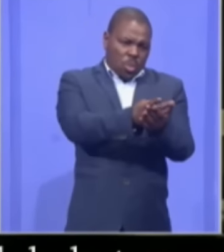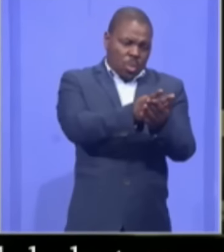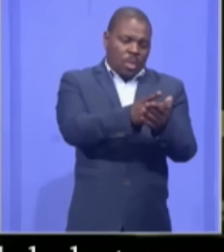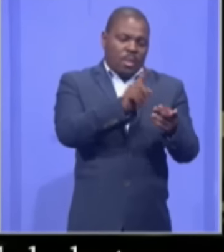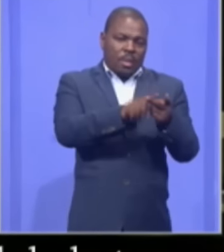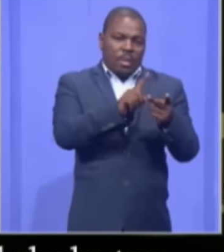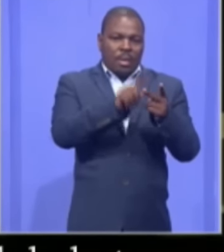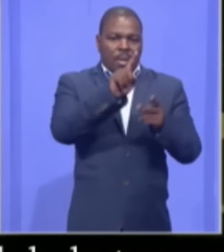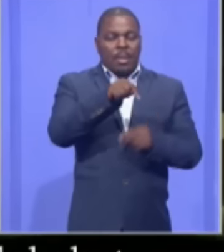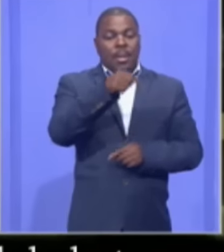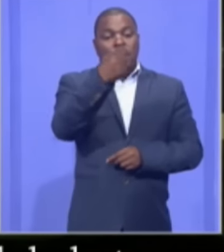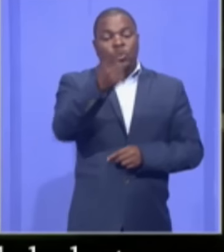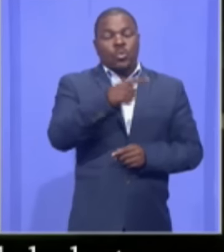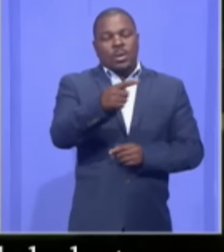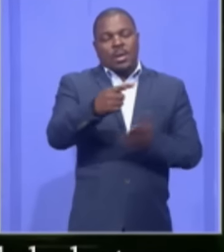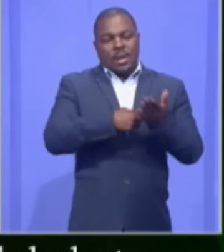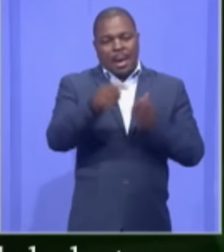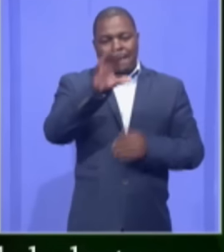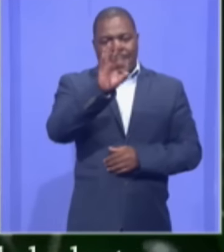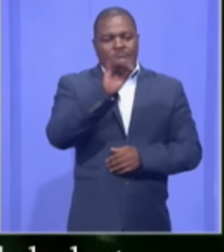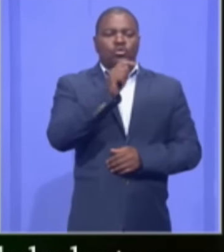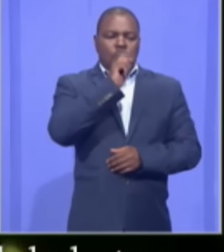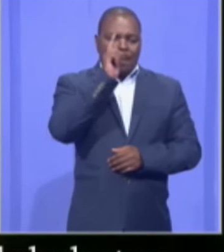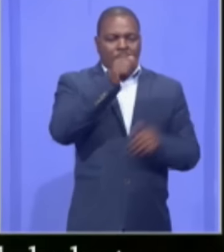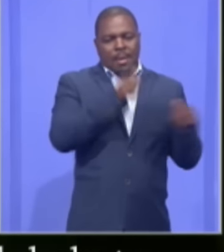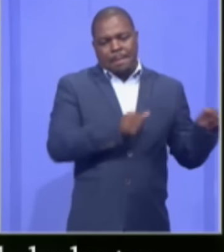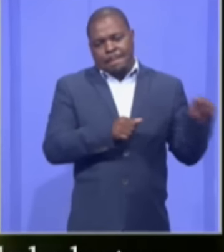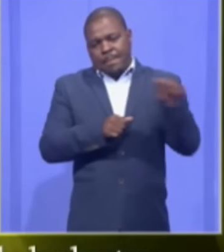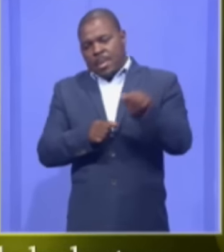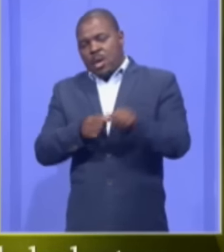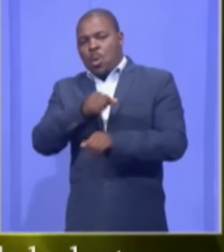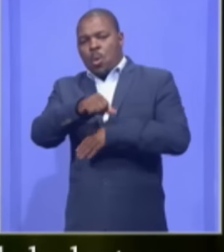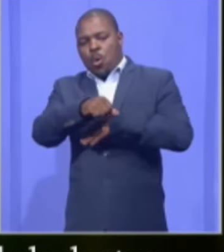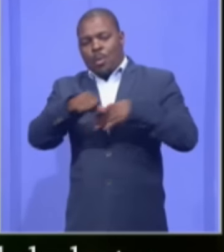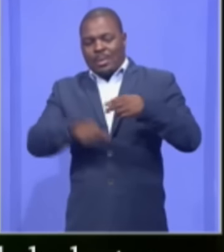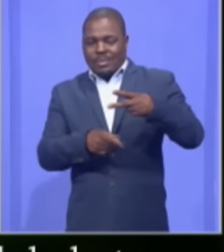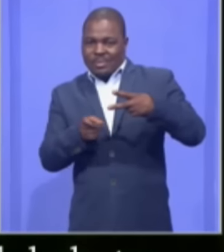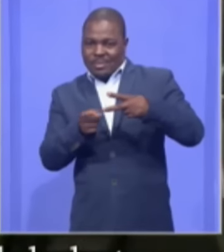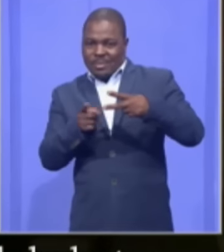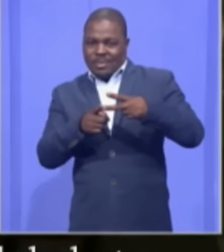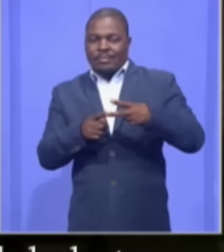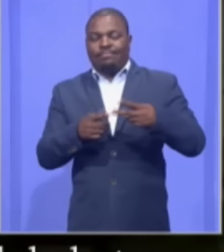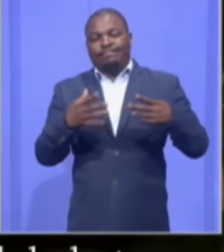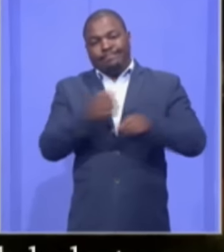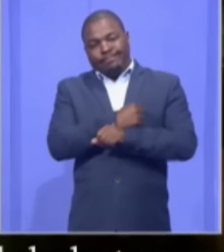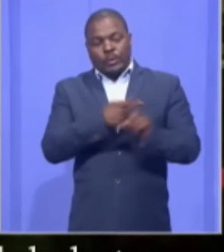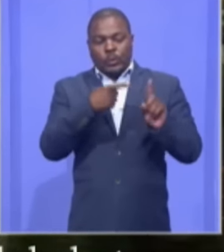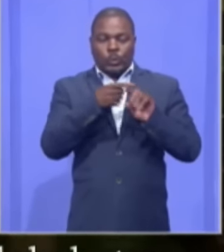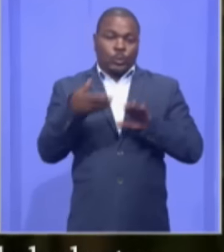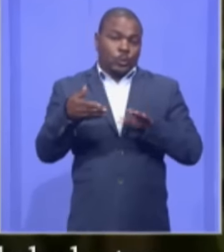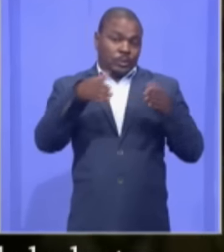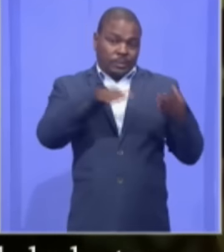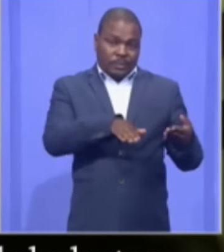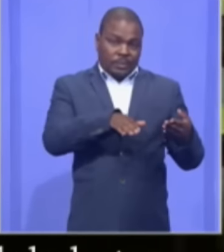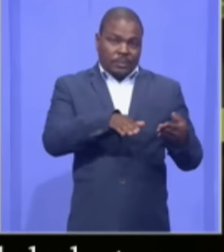e tlang ka Mantaha o ne a tshwanela ho ilo etsa operation ya bobedi. Lefu la Shebeleza